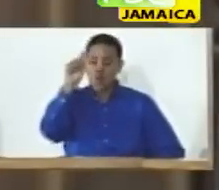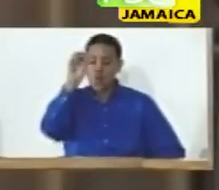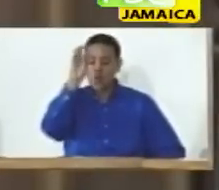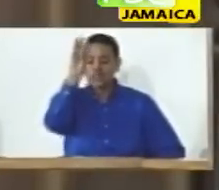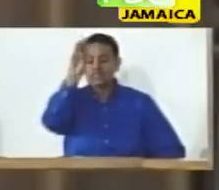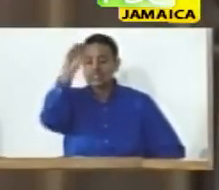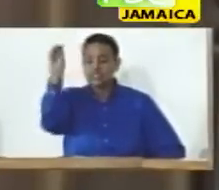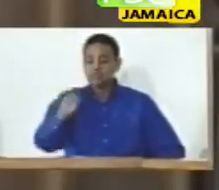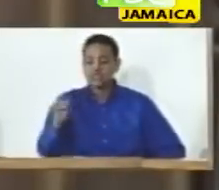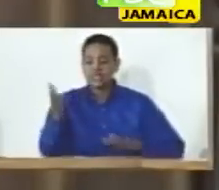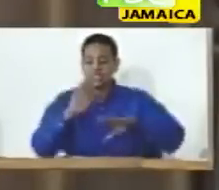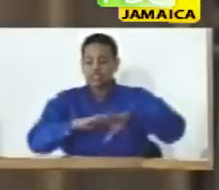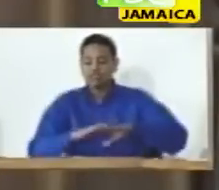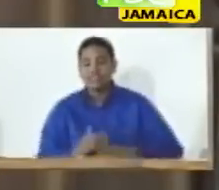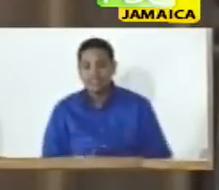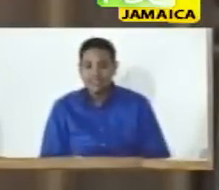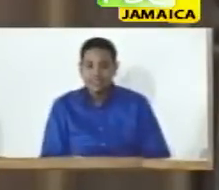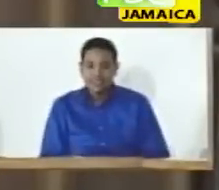106% increase.